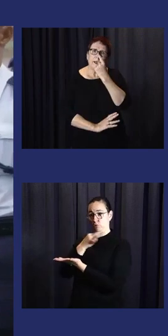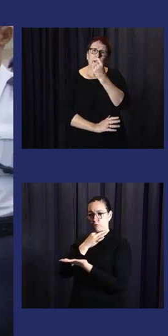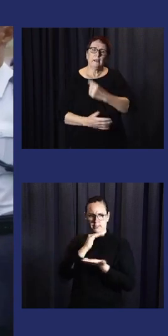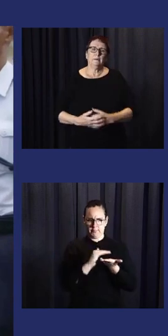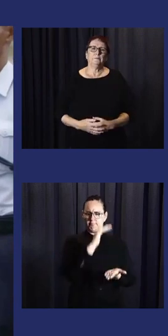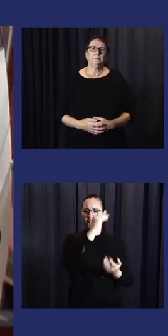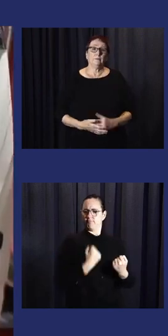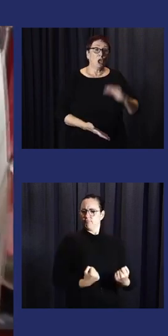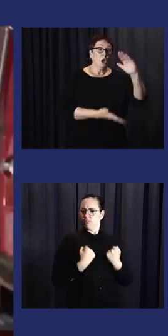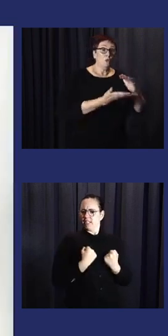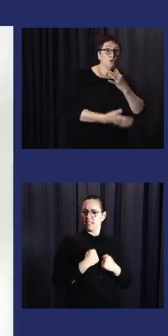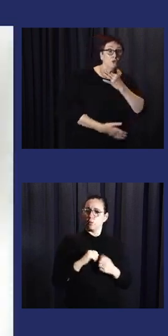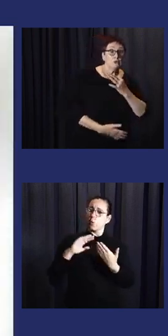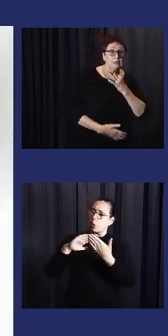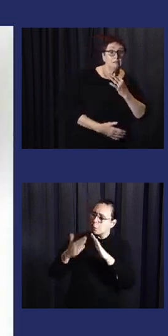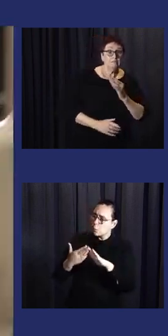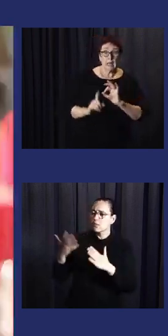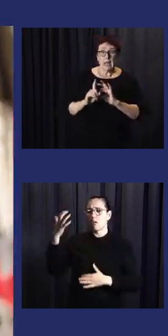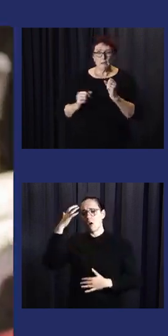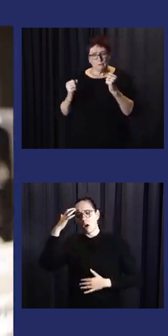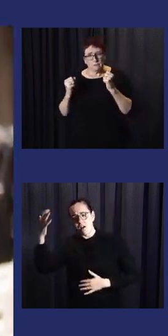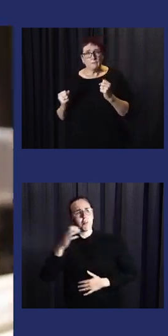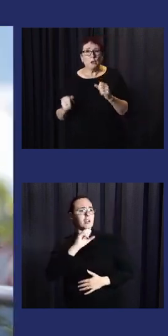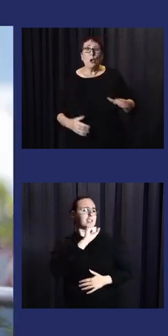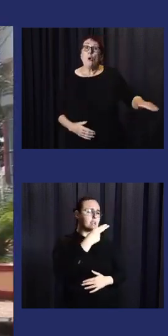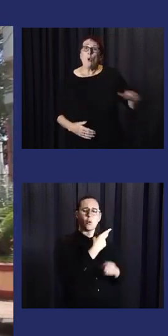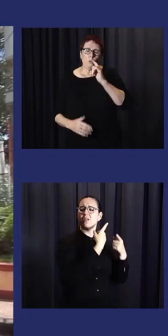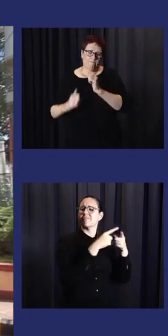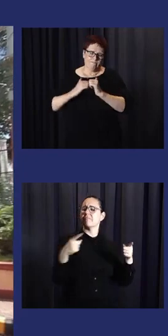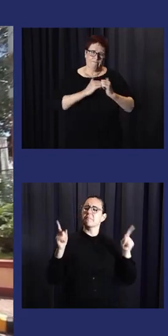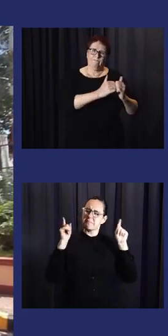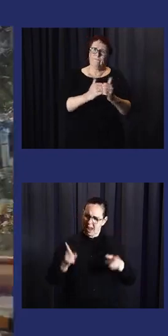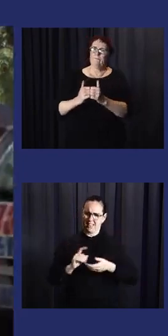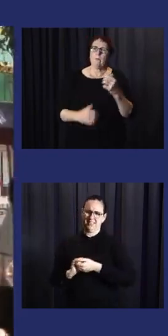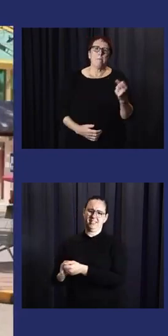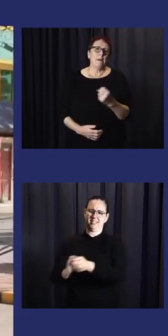resilience, communities, governments and all stakeholders need to work together.